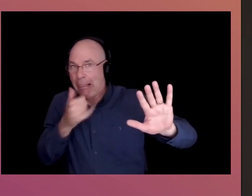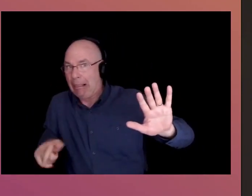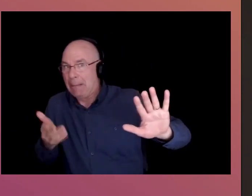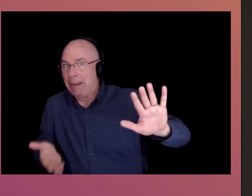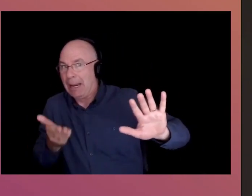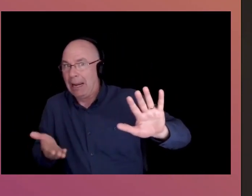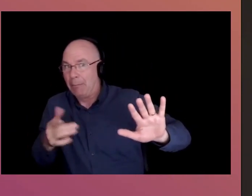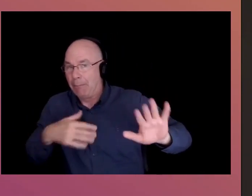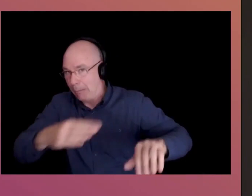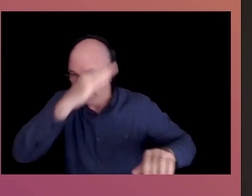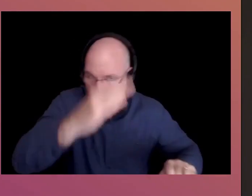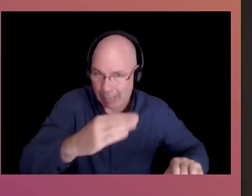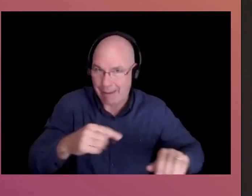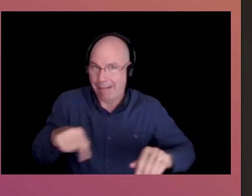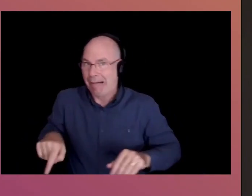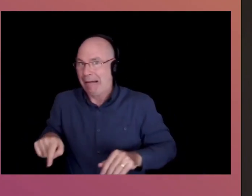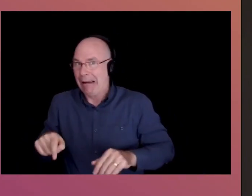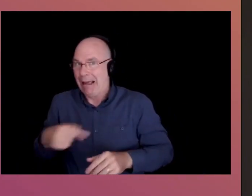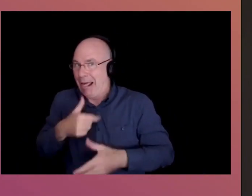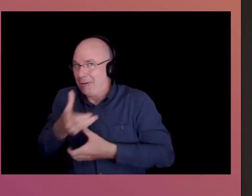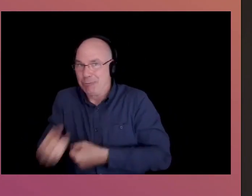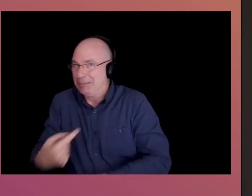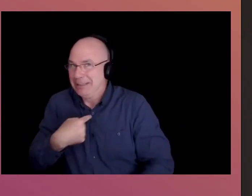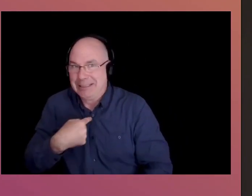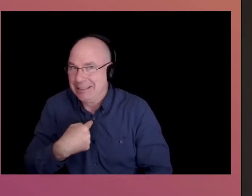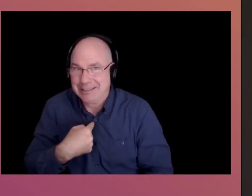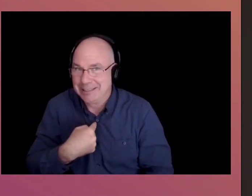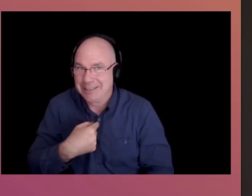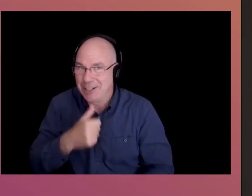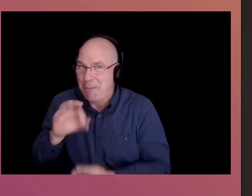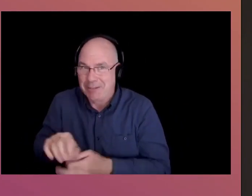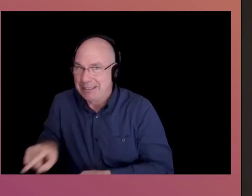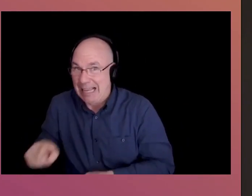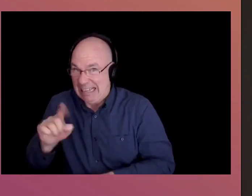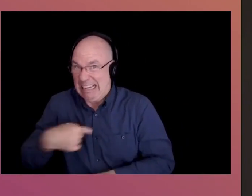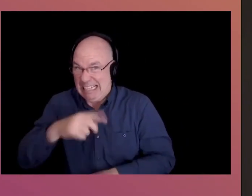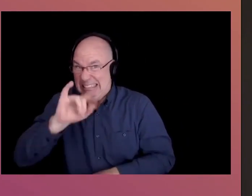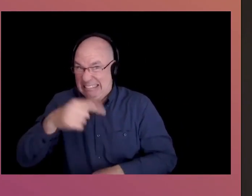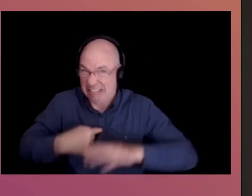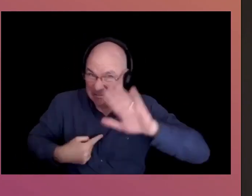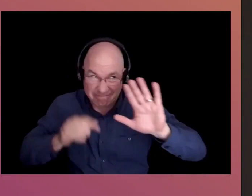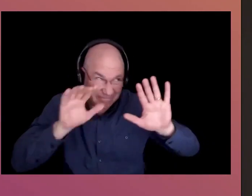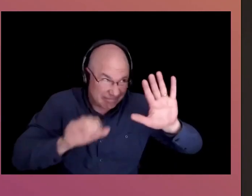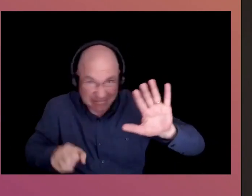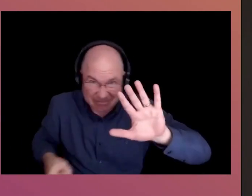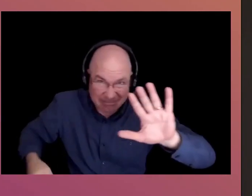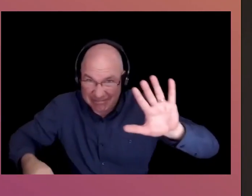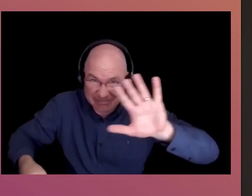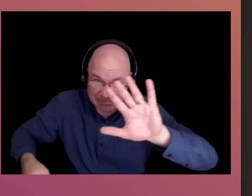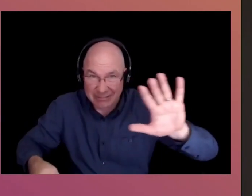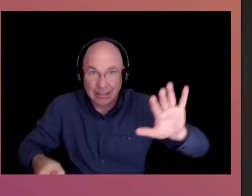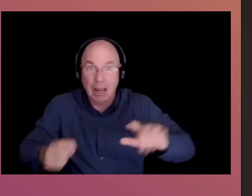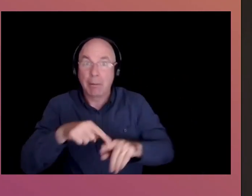the wall, because I knew it was not perfect yet, so I had to protect myself. So when, you know, we tested with